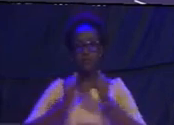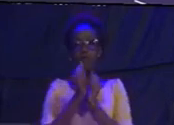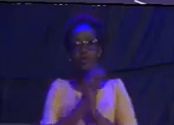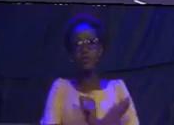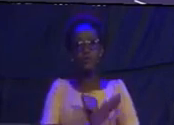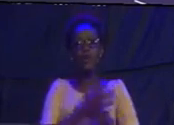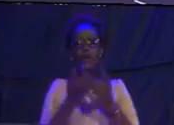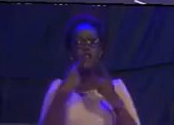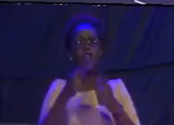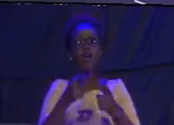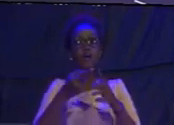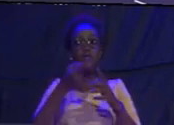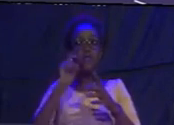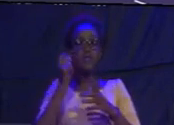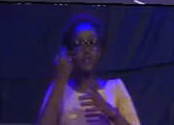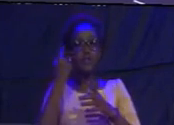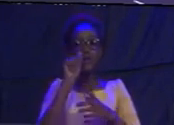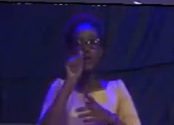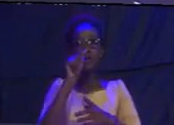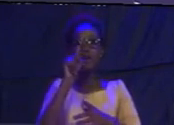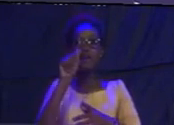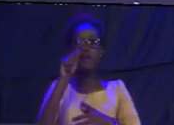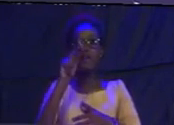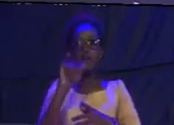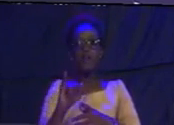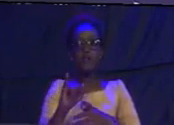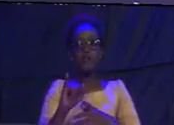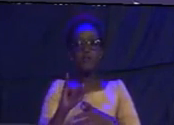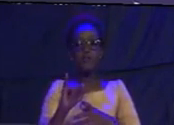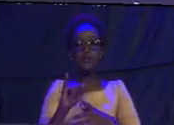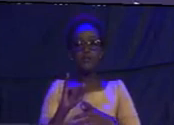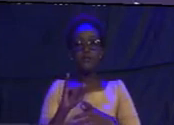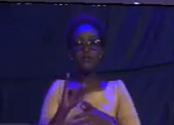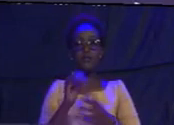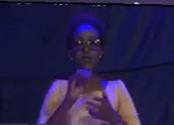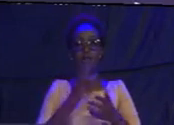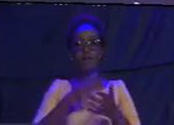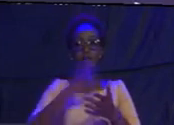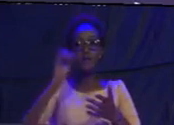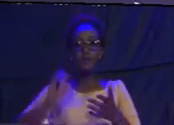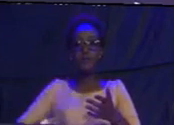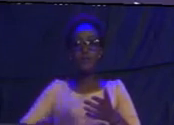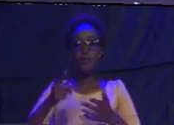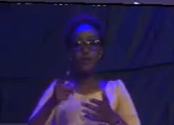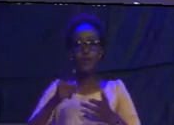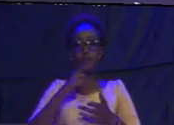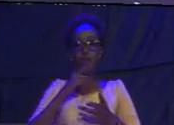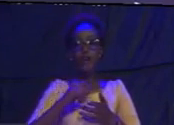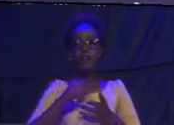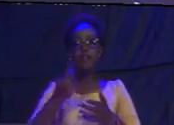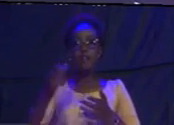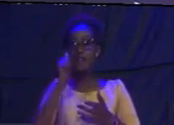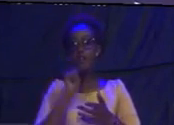you. That's how they discovered Achan. After they had taken him out of the Israel